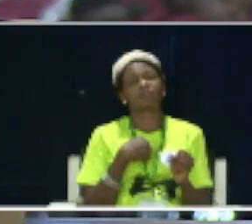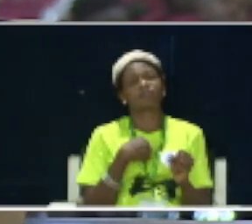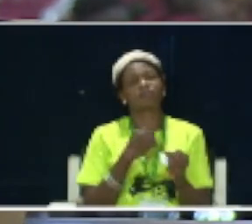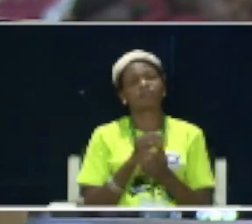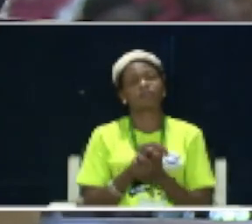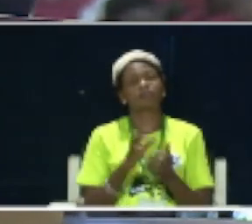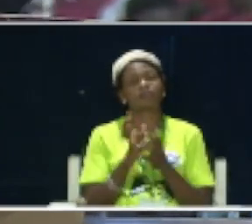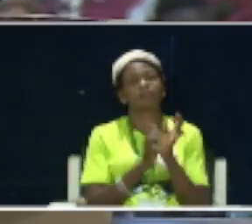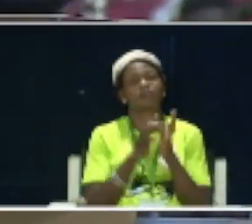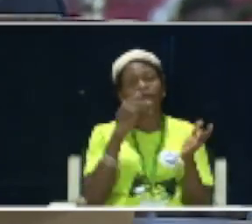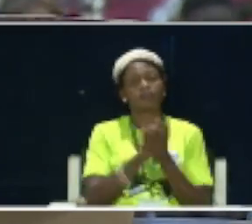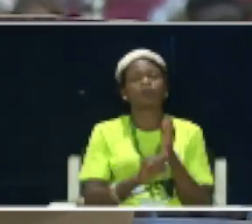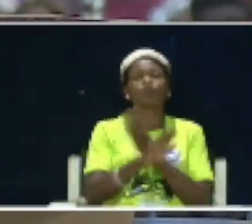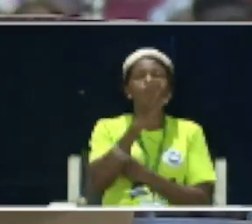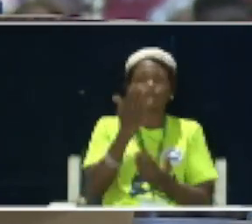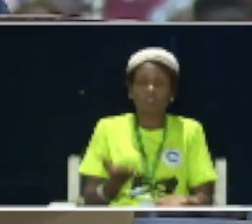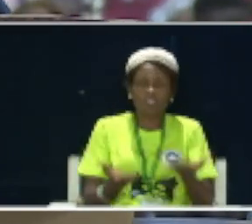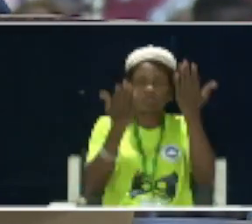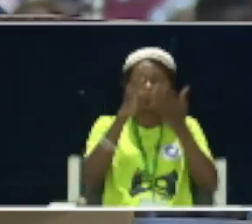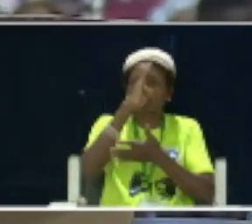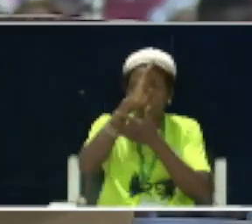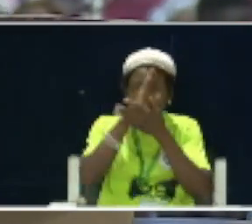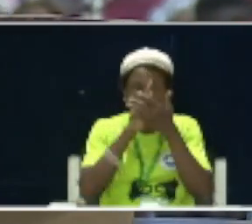The Bible says God exalts the humble,